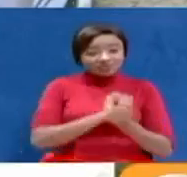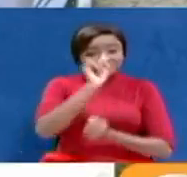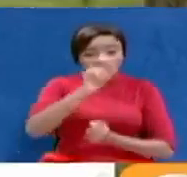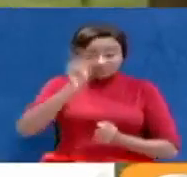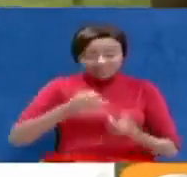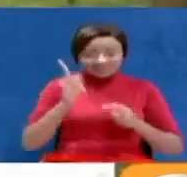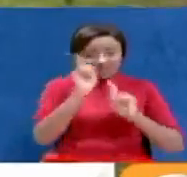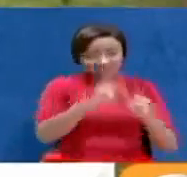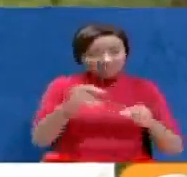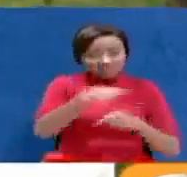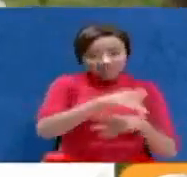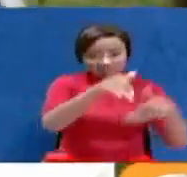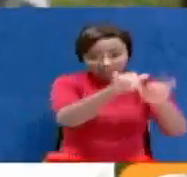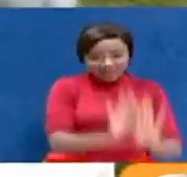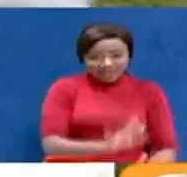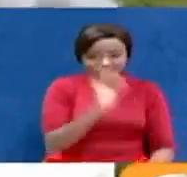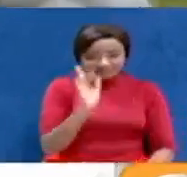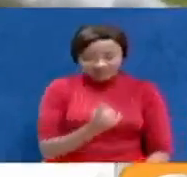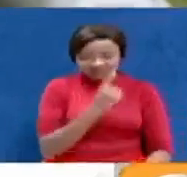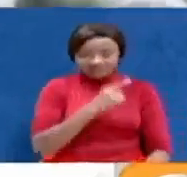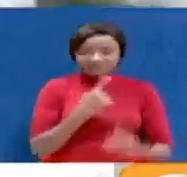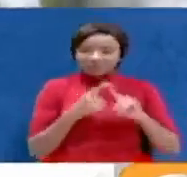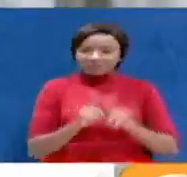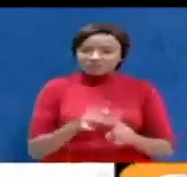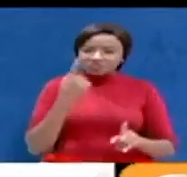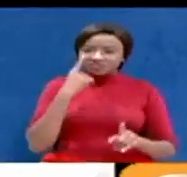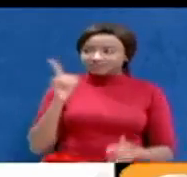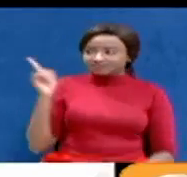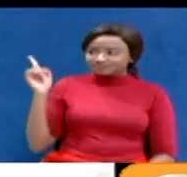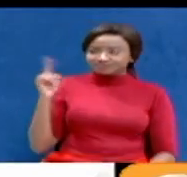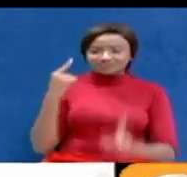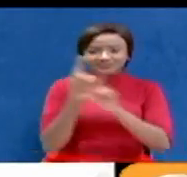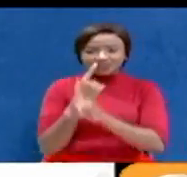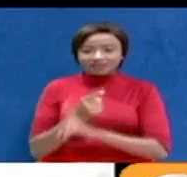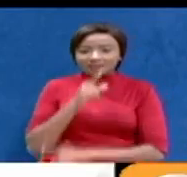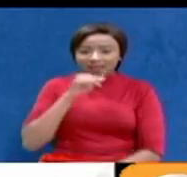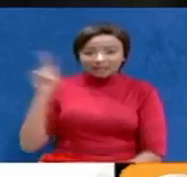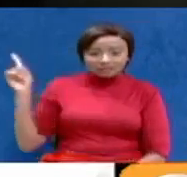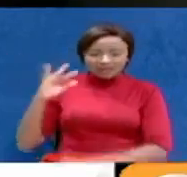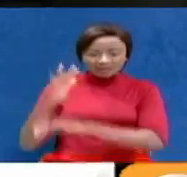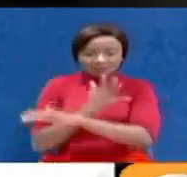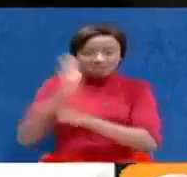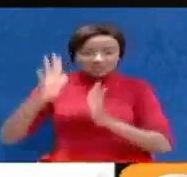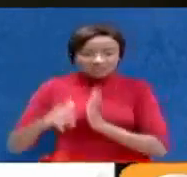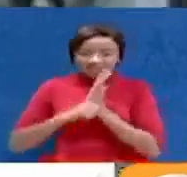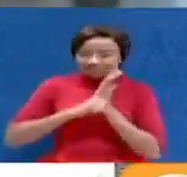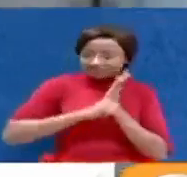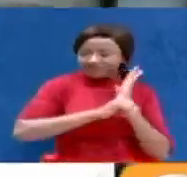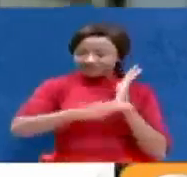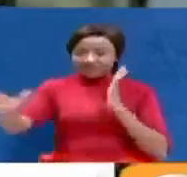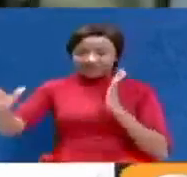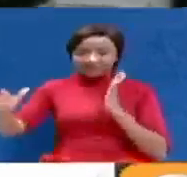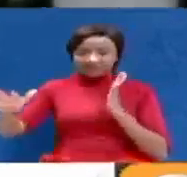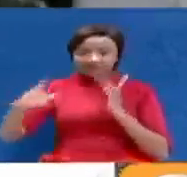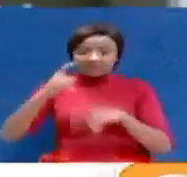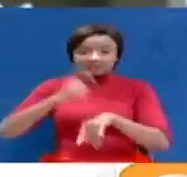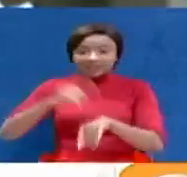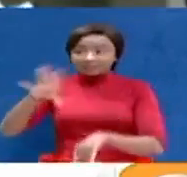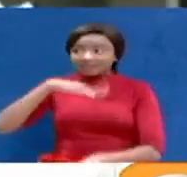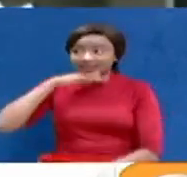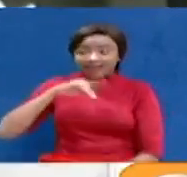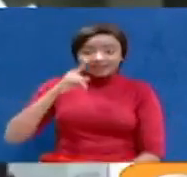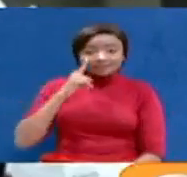attend their relative's funeral. And a trend of double standards, as seen in the burial of John Nzenze, a legendary Kenyan twist musician.